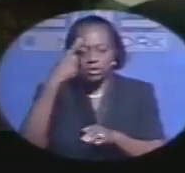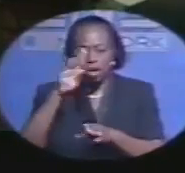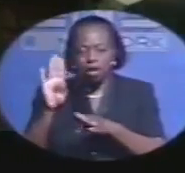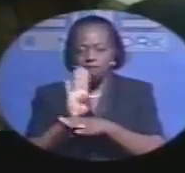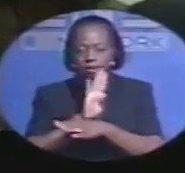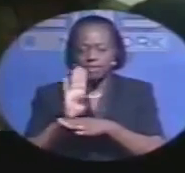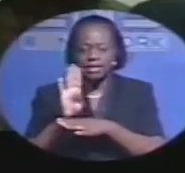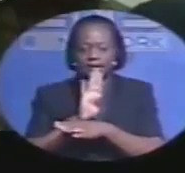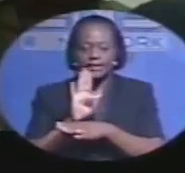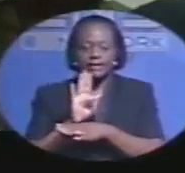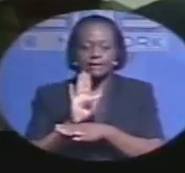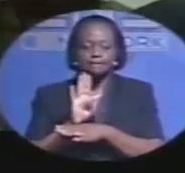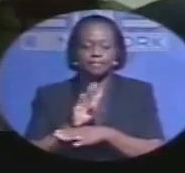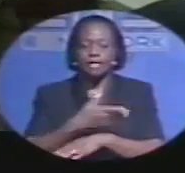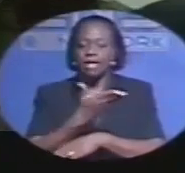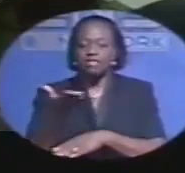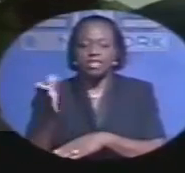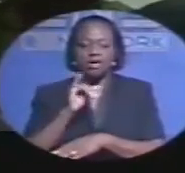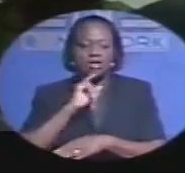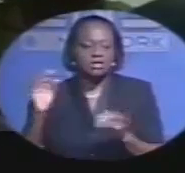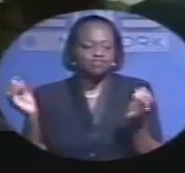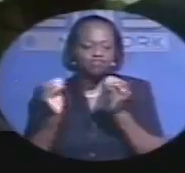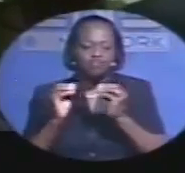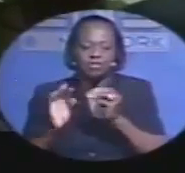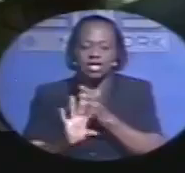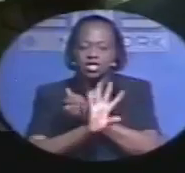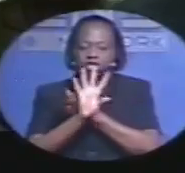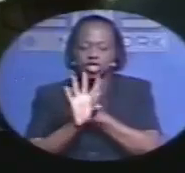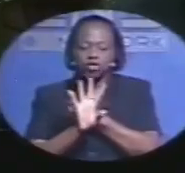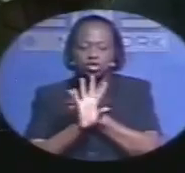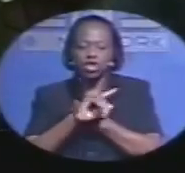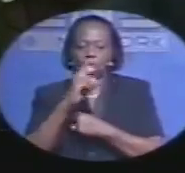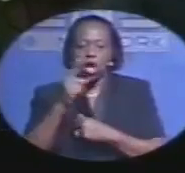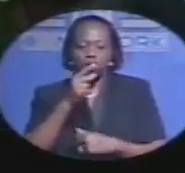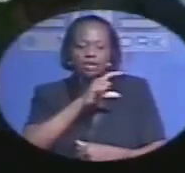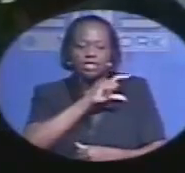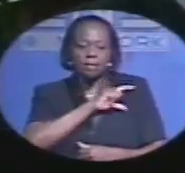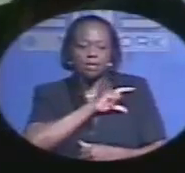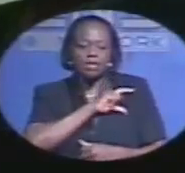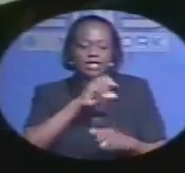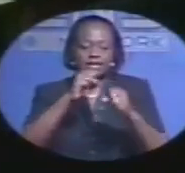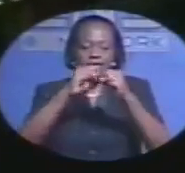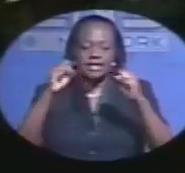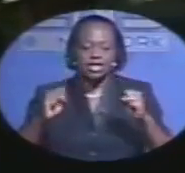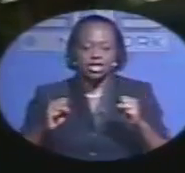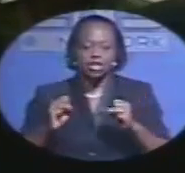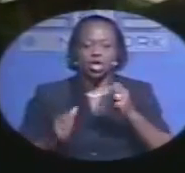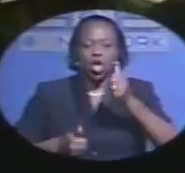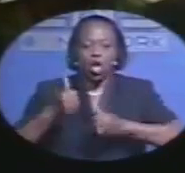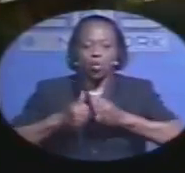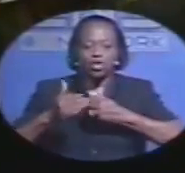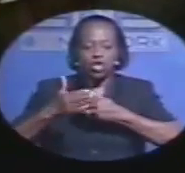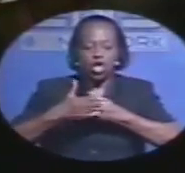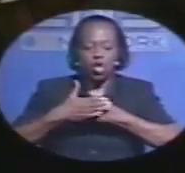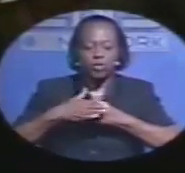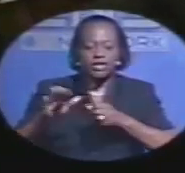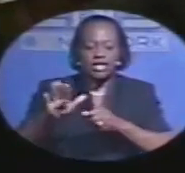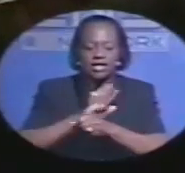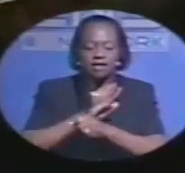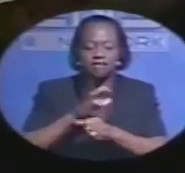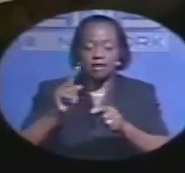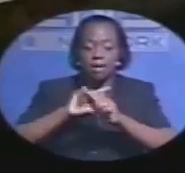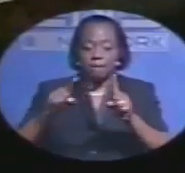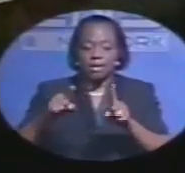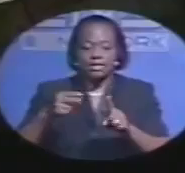business. There is no security other than the police station, which is close enough, but you know, thieves know when the